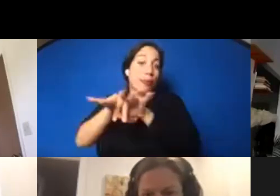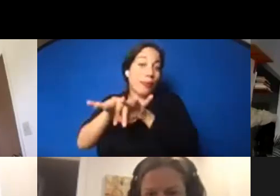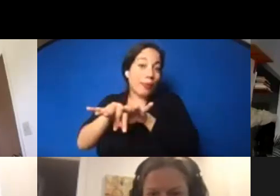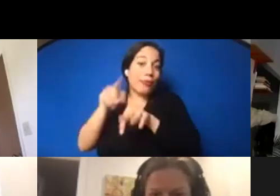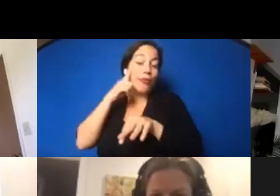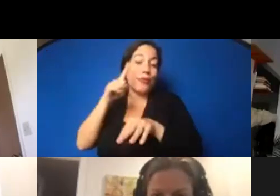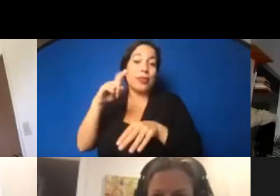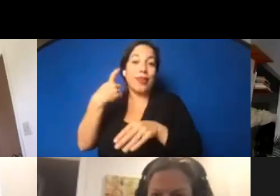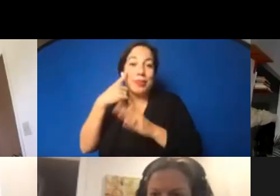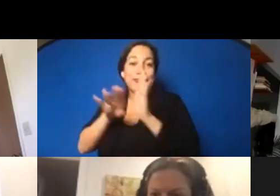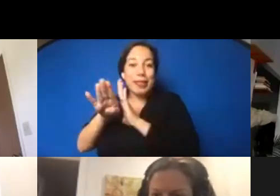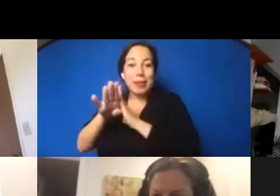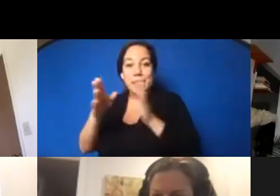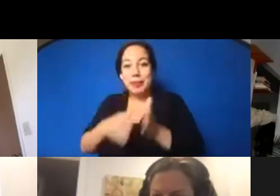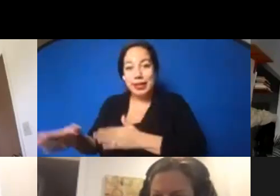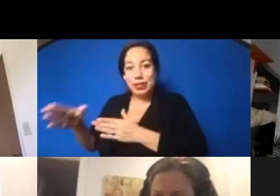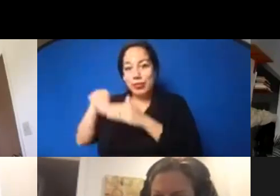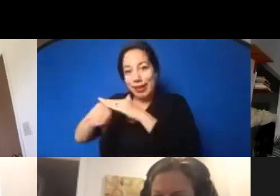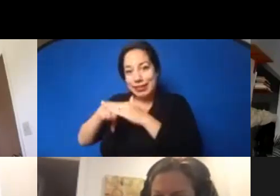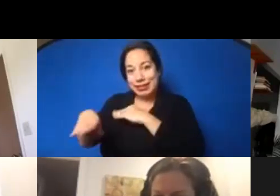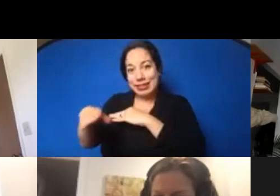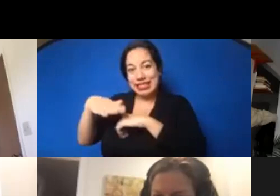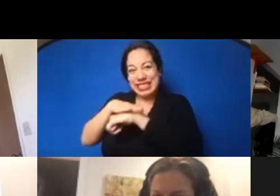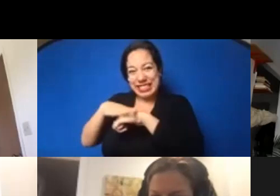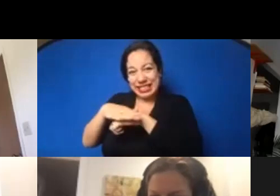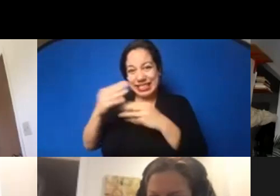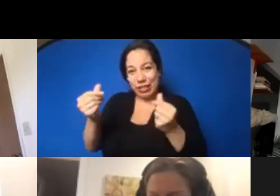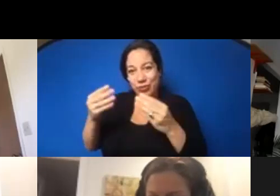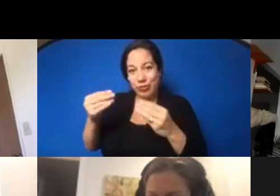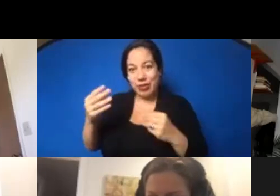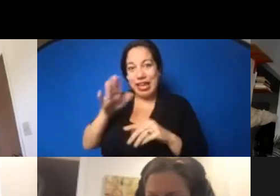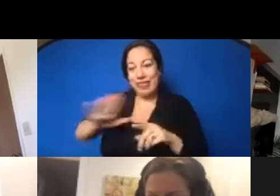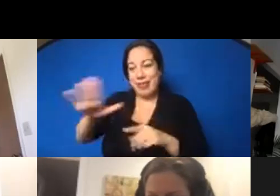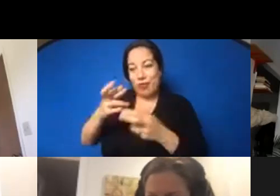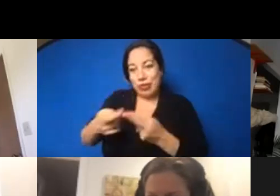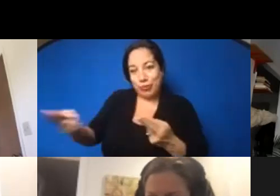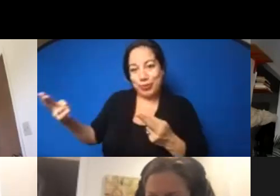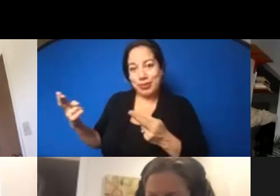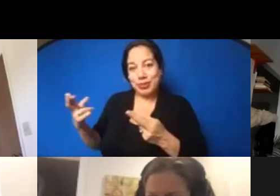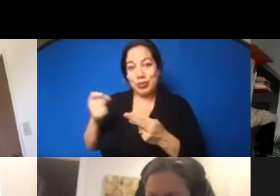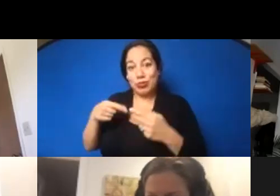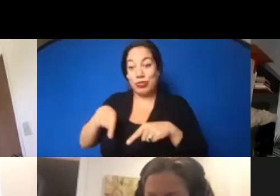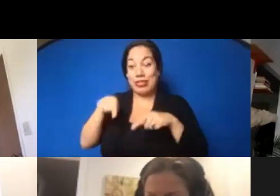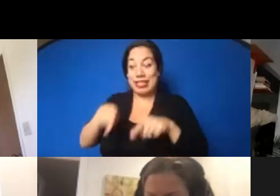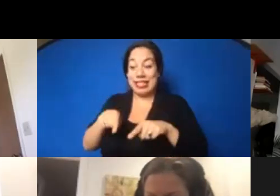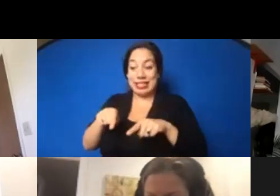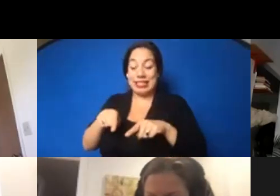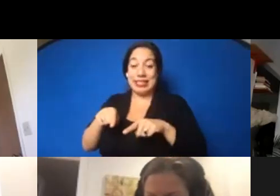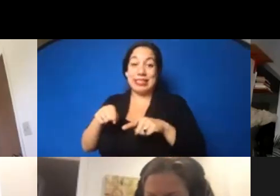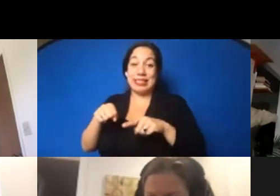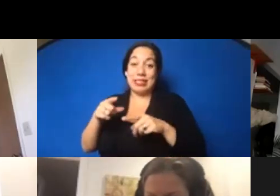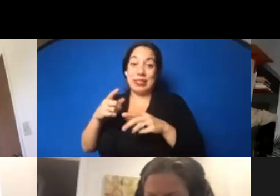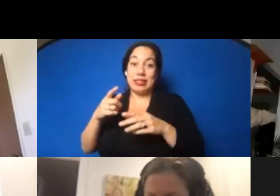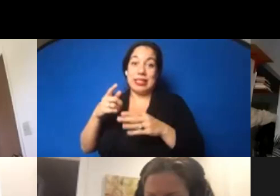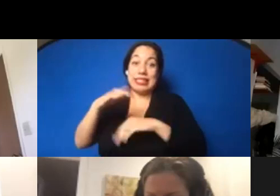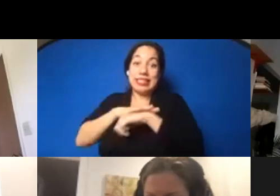plan to access indigenous territory and their resources. So in this context, all the indigenous health policy